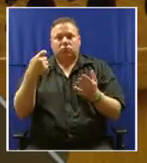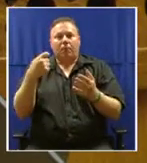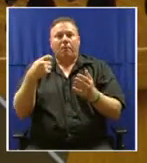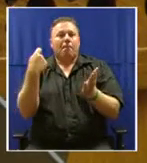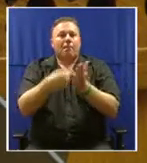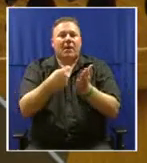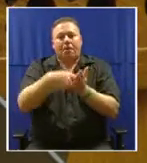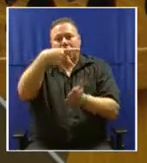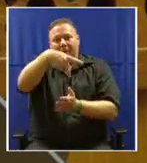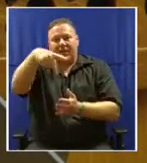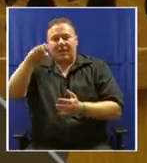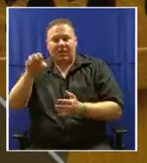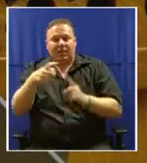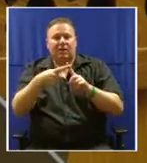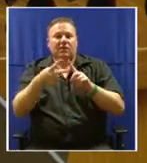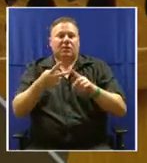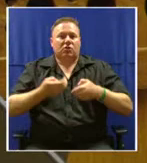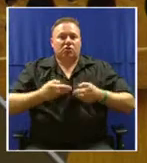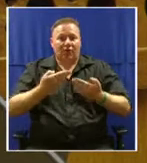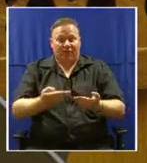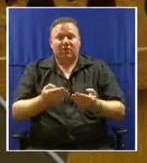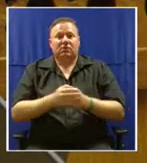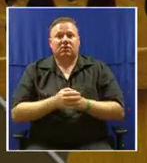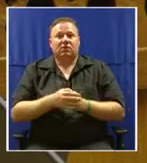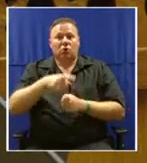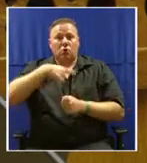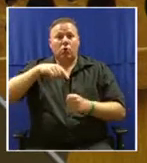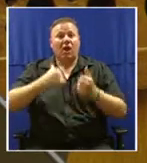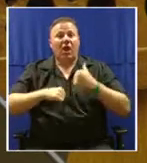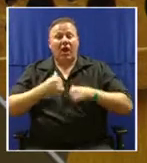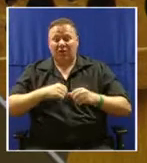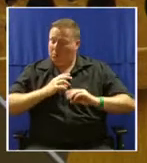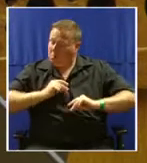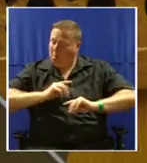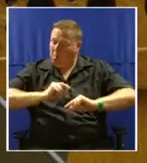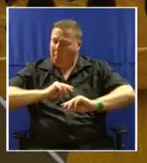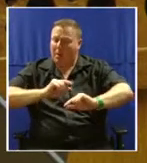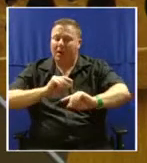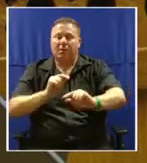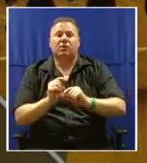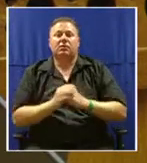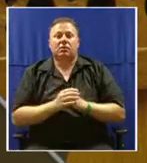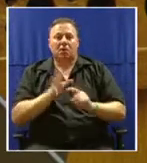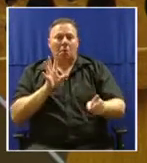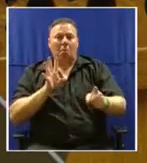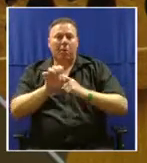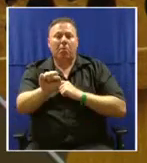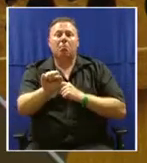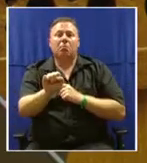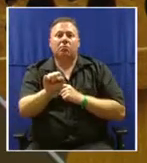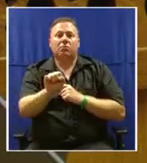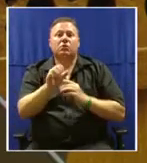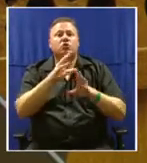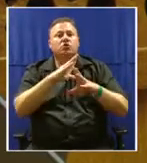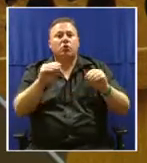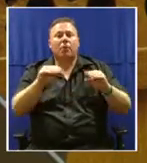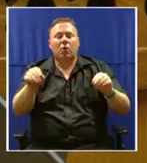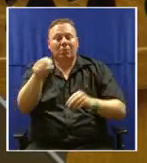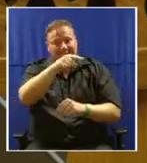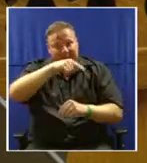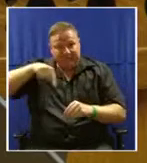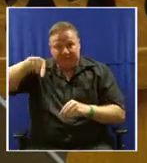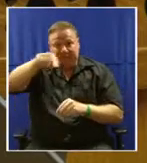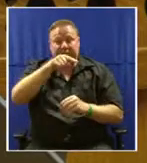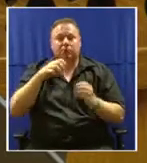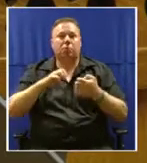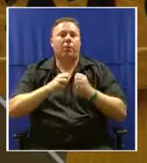and services, we acted with speed, decisively, to put a stop to these practices,